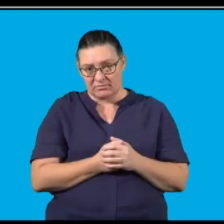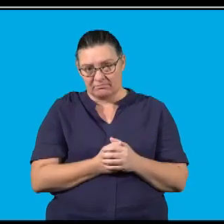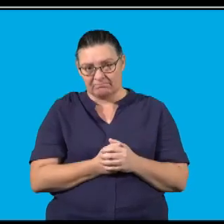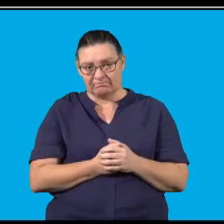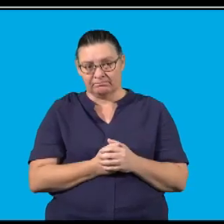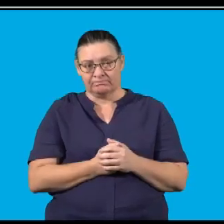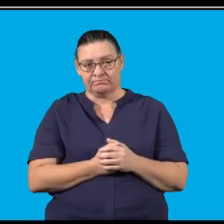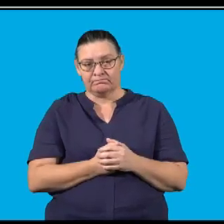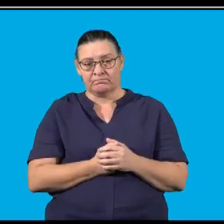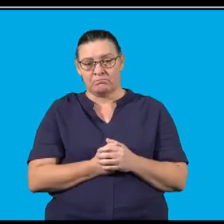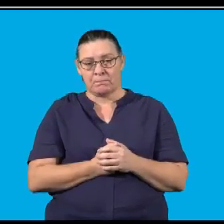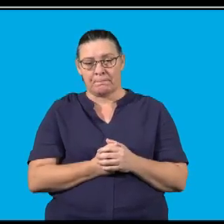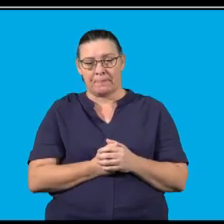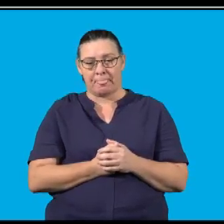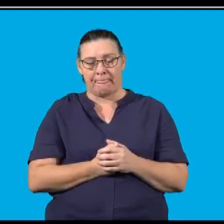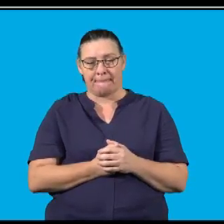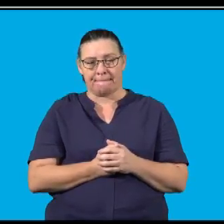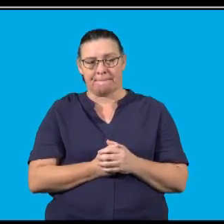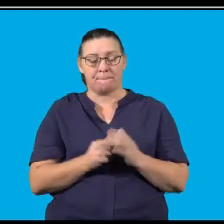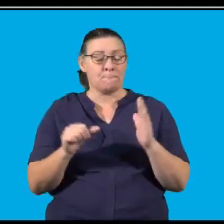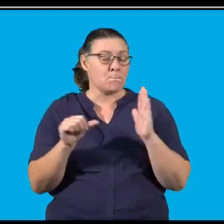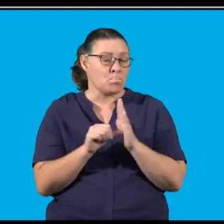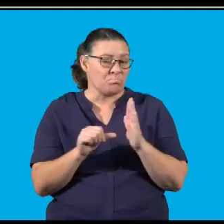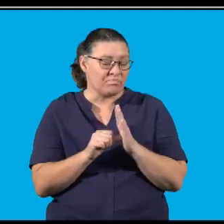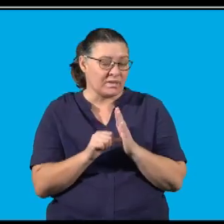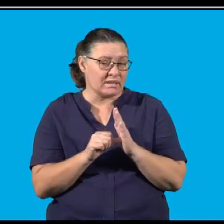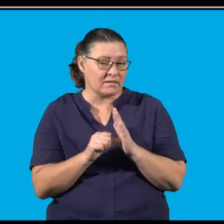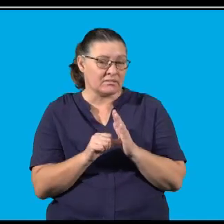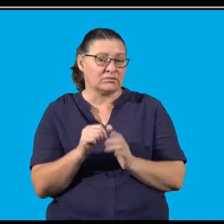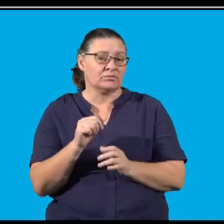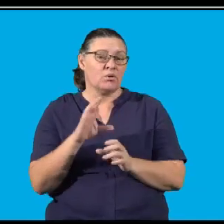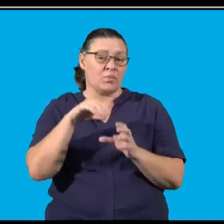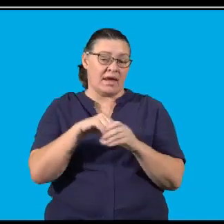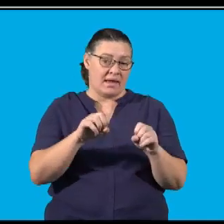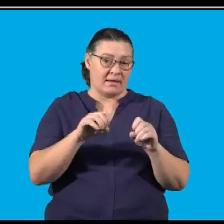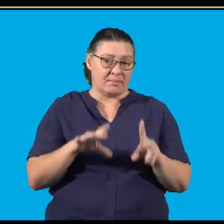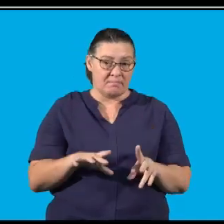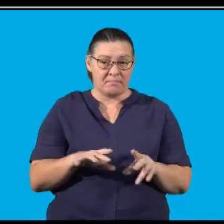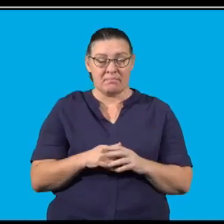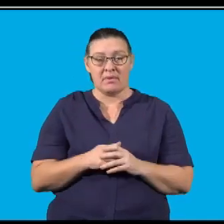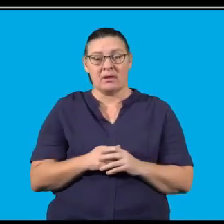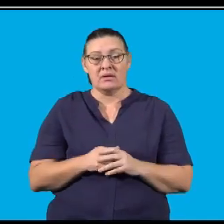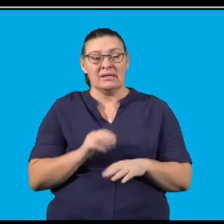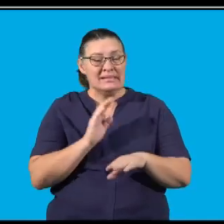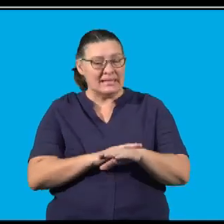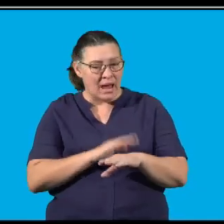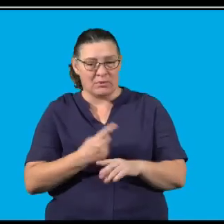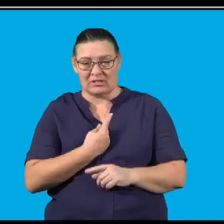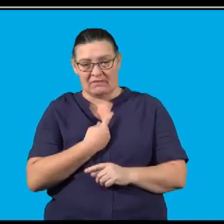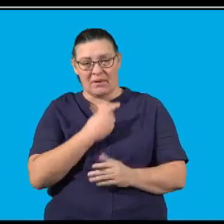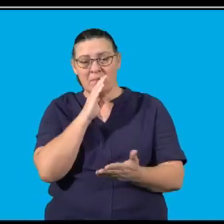they gave you. All right. Importantly, when you in an exam situation, time yourself,